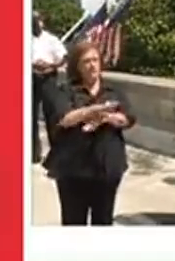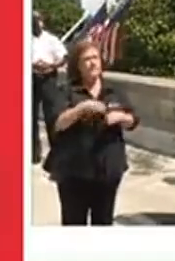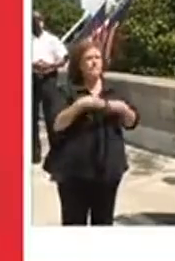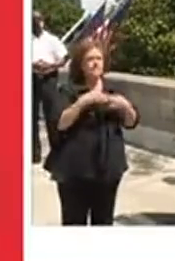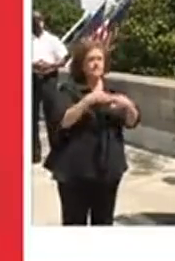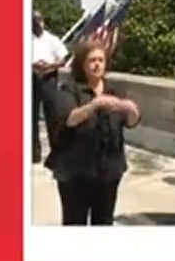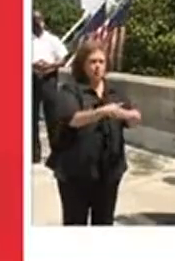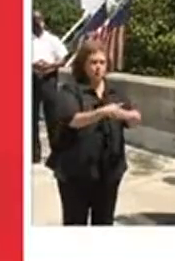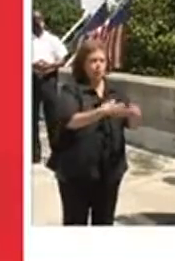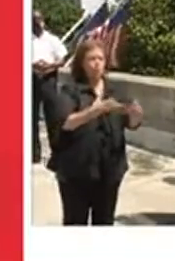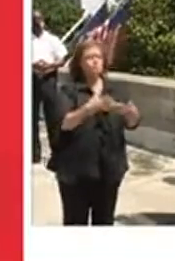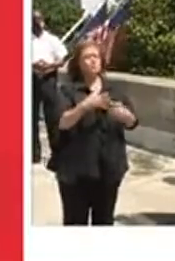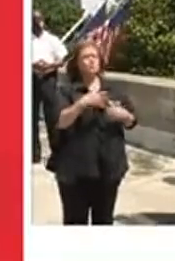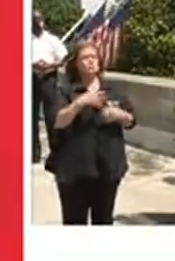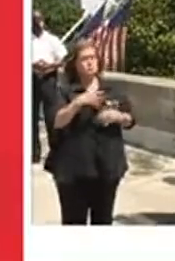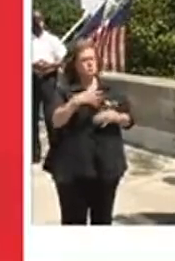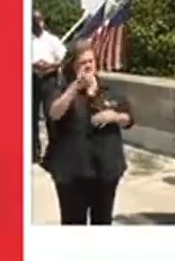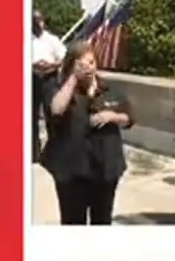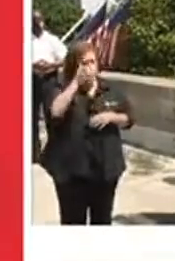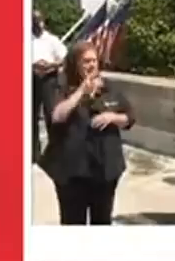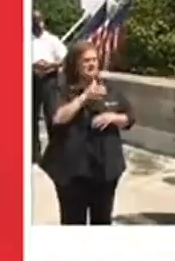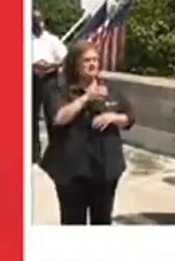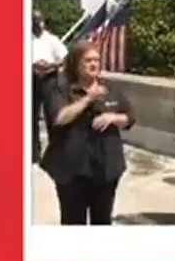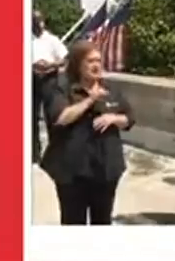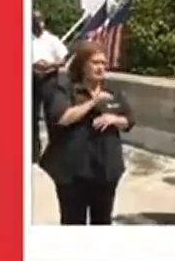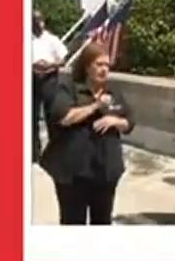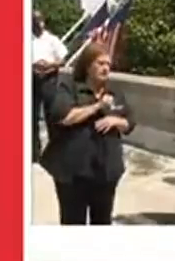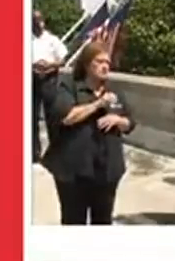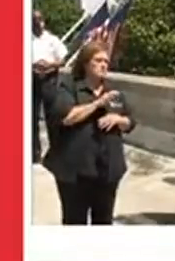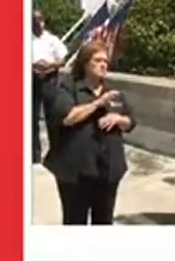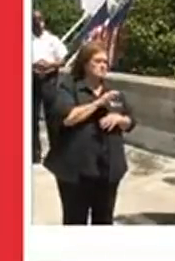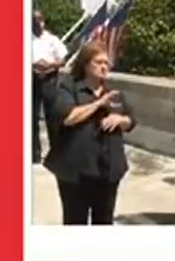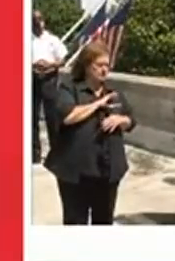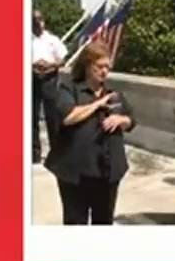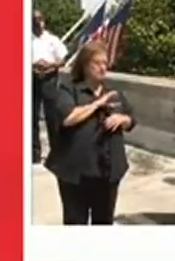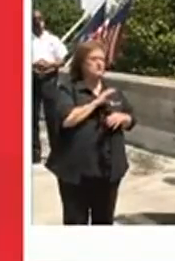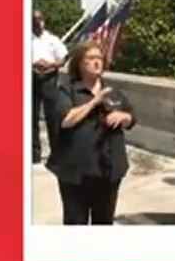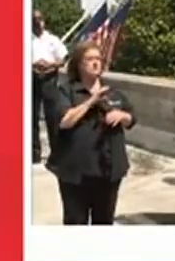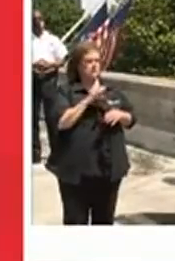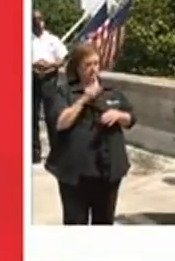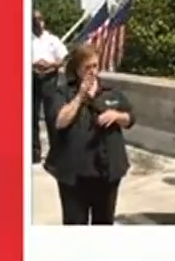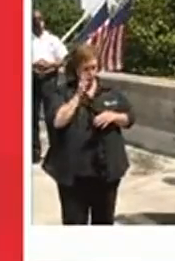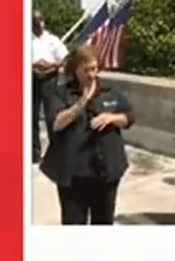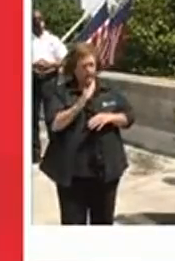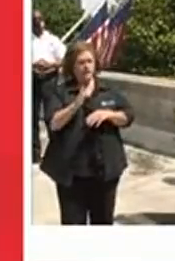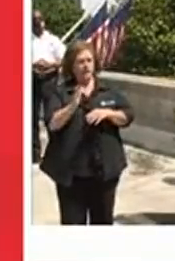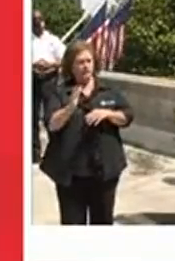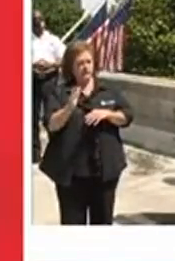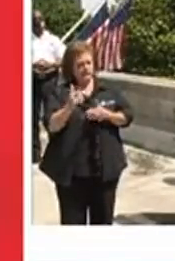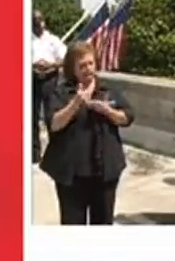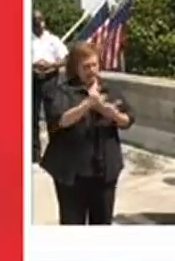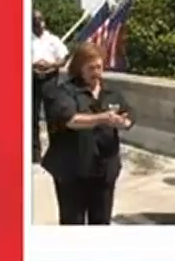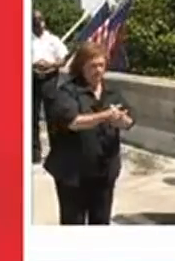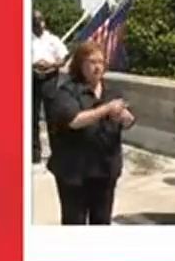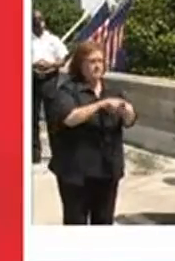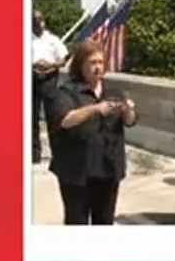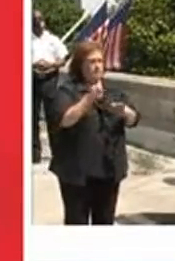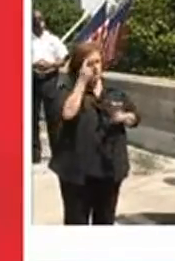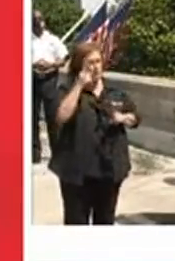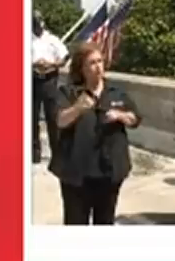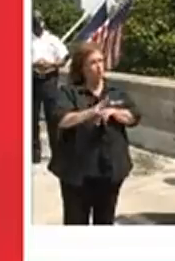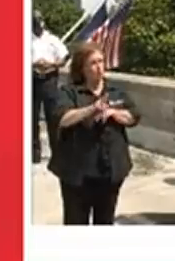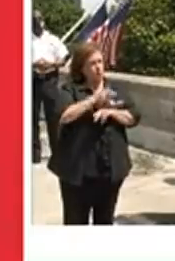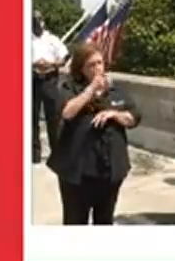that are run by the fire department, police department, and EMS. We'll utilize social distancing and N95 masks to move people. And we have a few